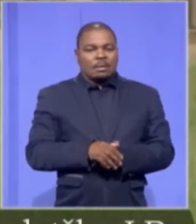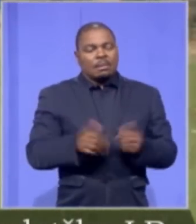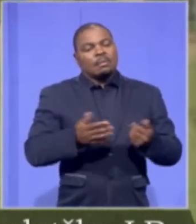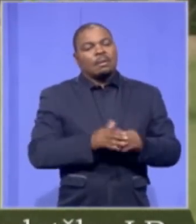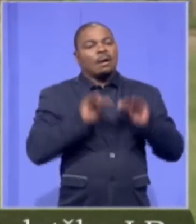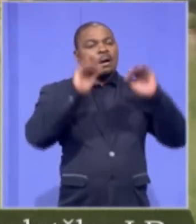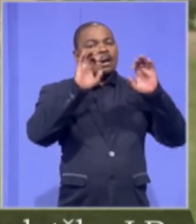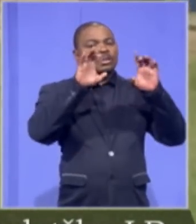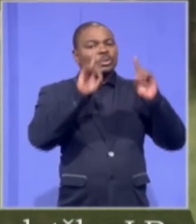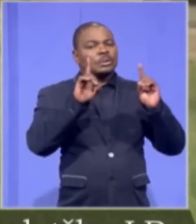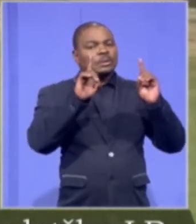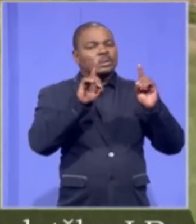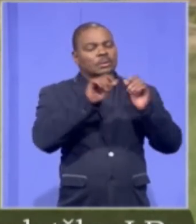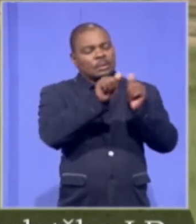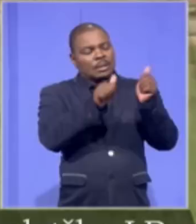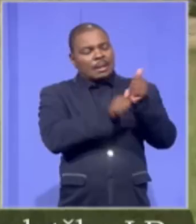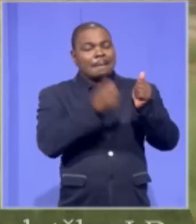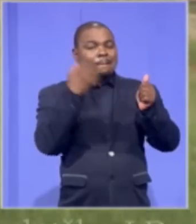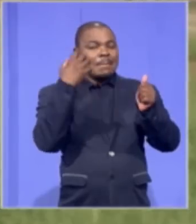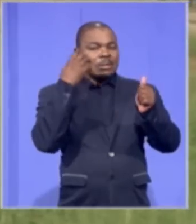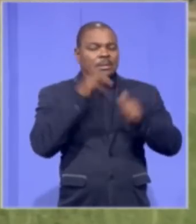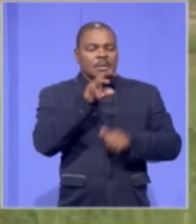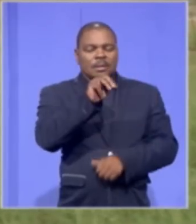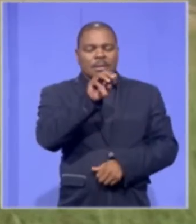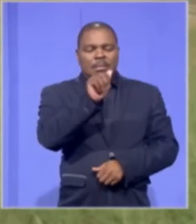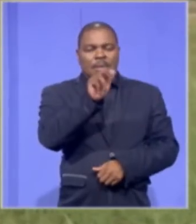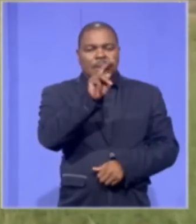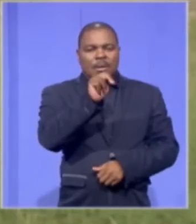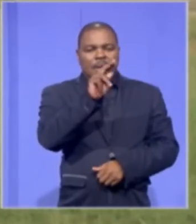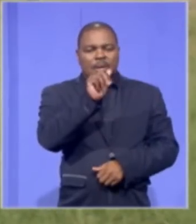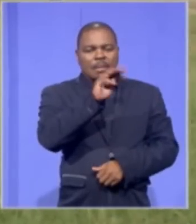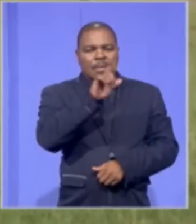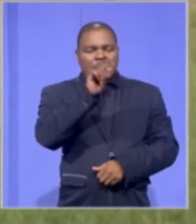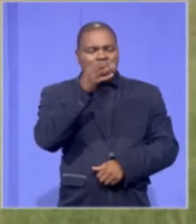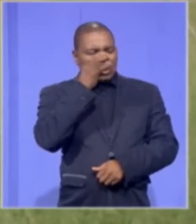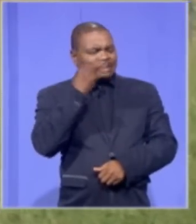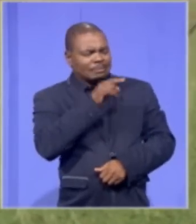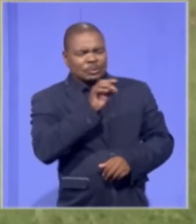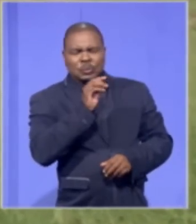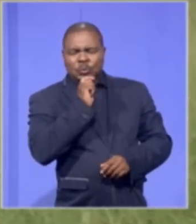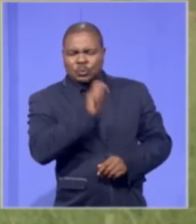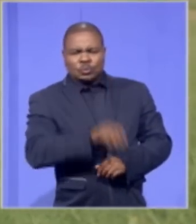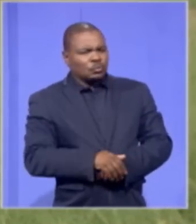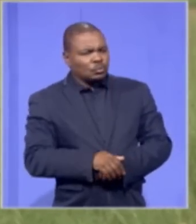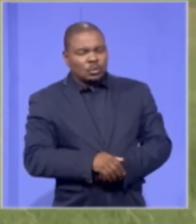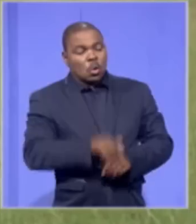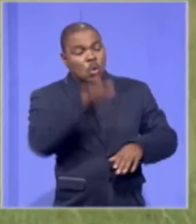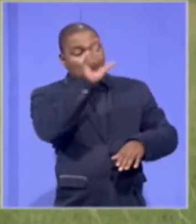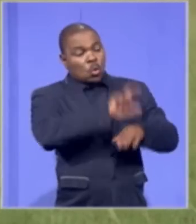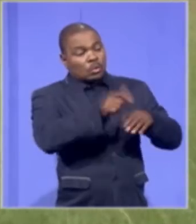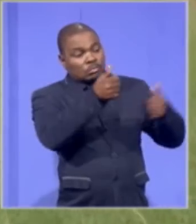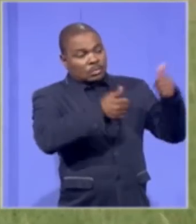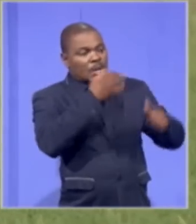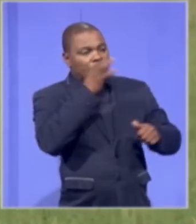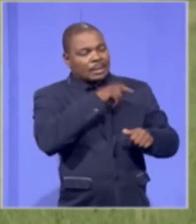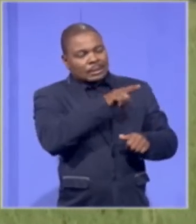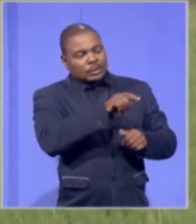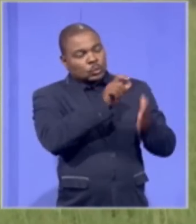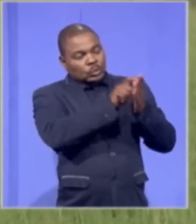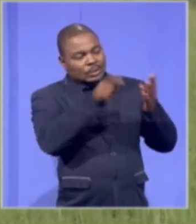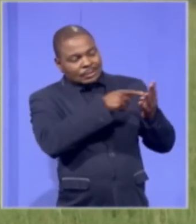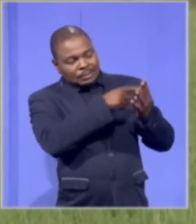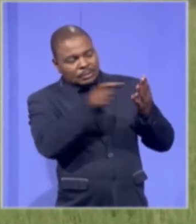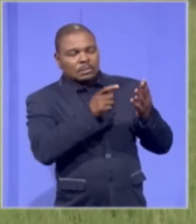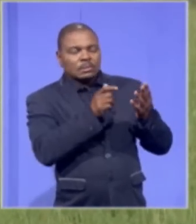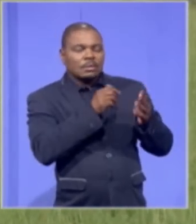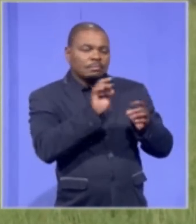godimo Butimanamela o tshwetše tiragalo e ka mare. Bolaodi ba Hlariane TVET College o re baithuti bao ba amilwego ba tla humana thušo ya thoba